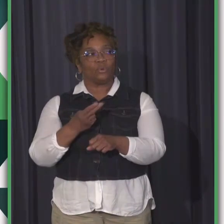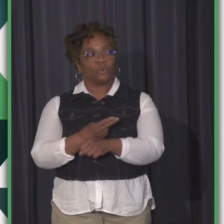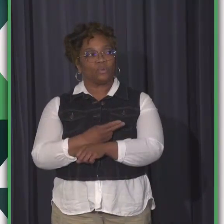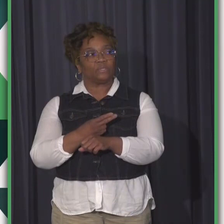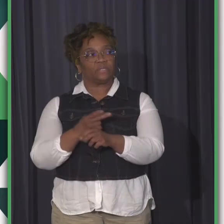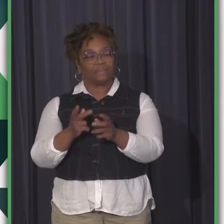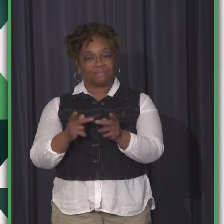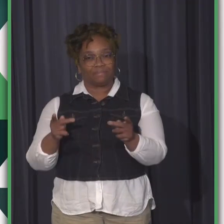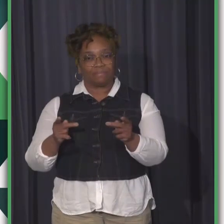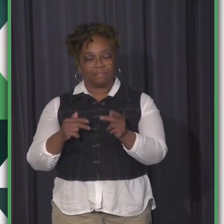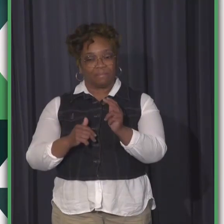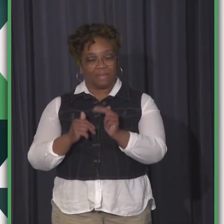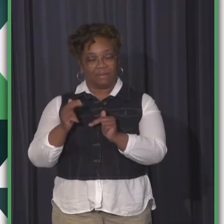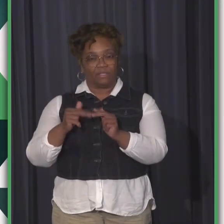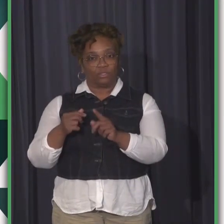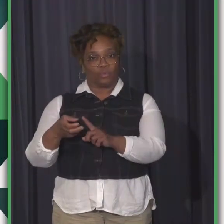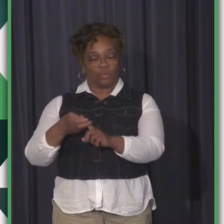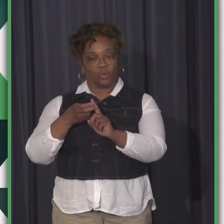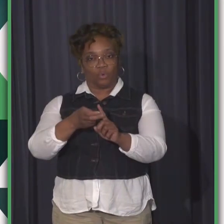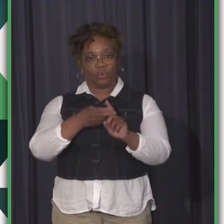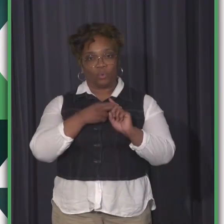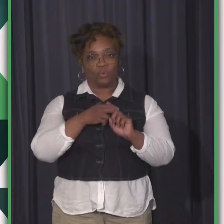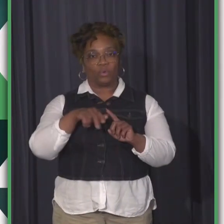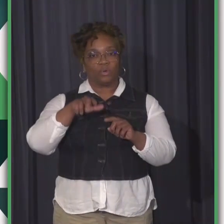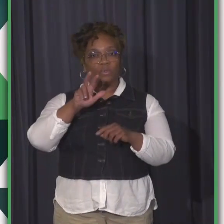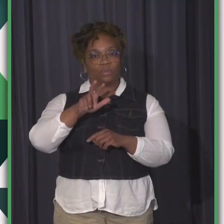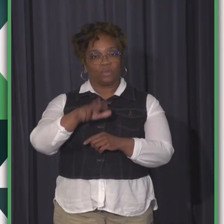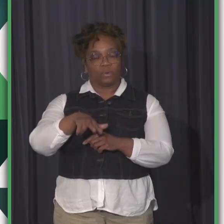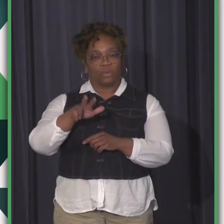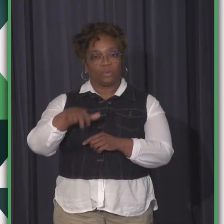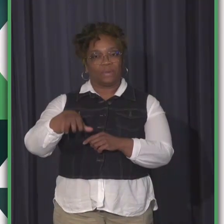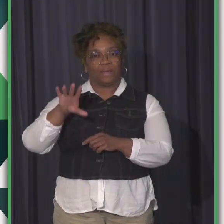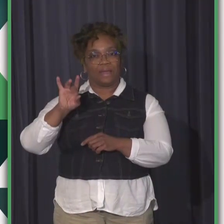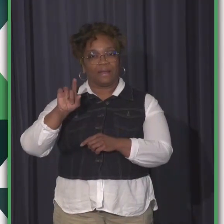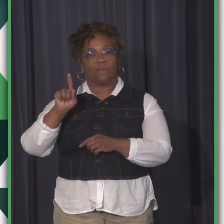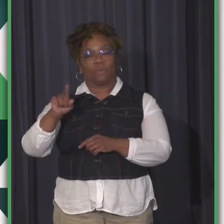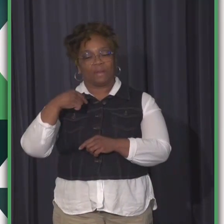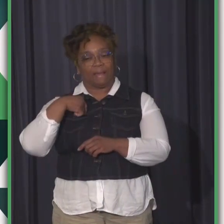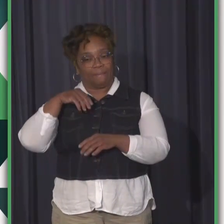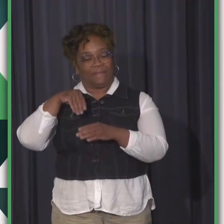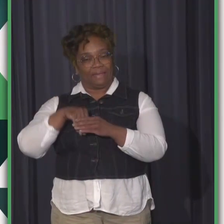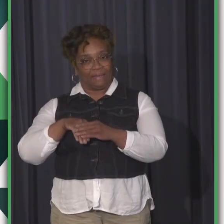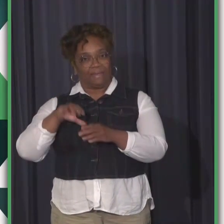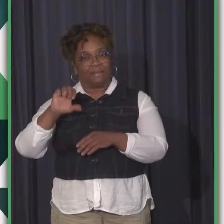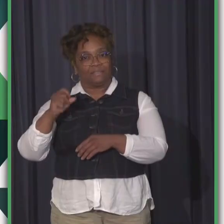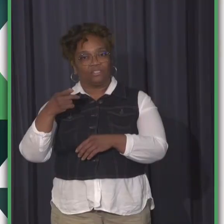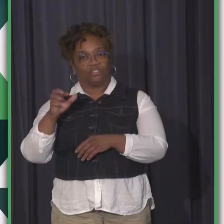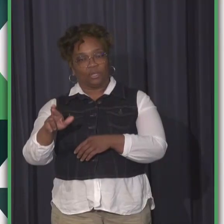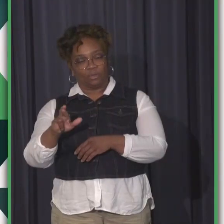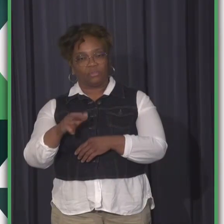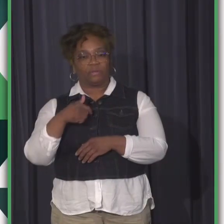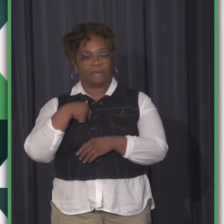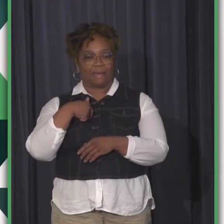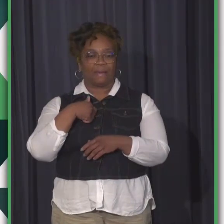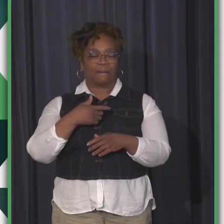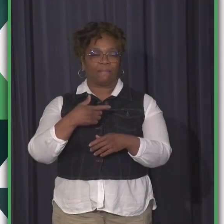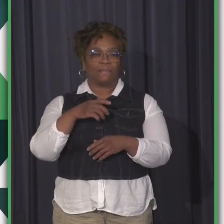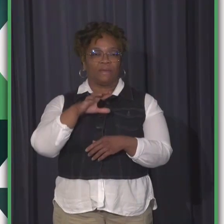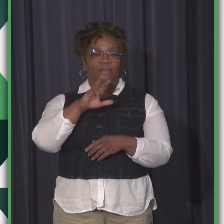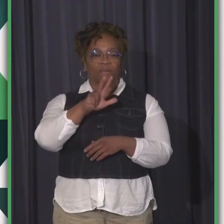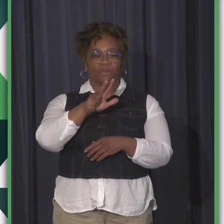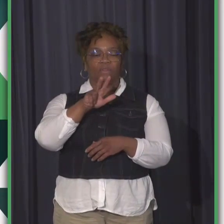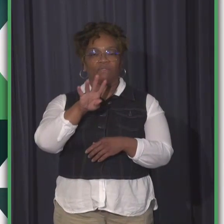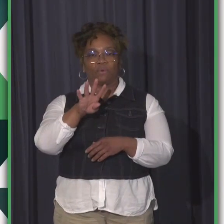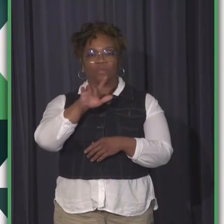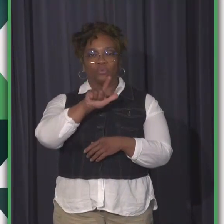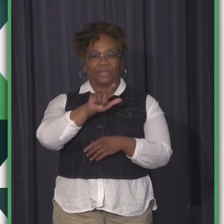to recruit at 3381, and I'm at that shelter at 3426, and the people that I